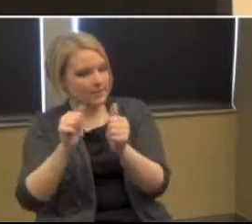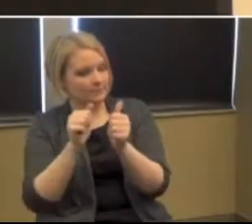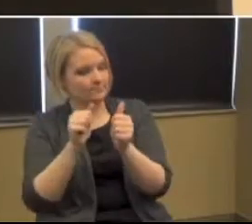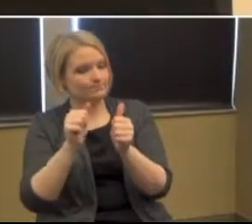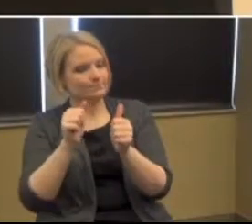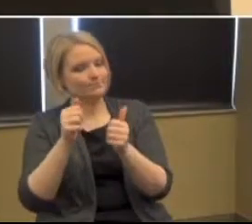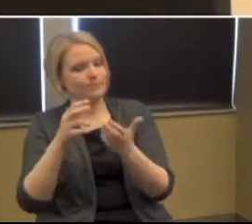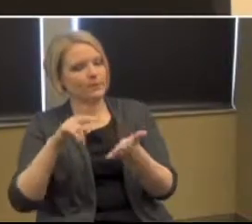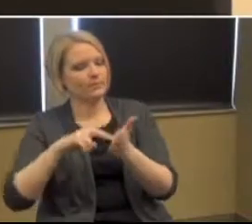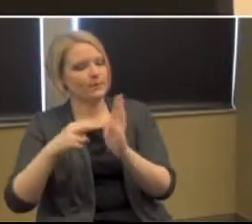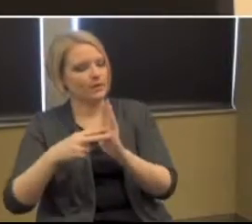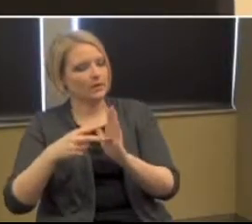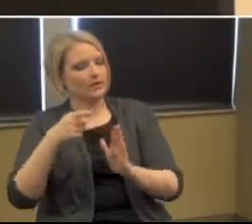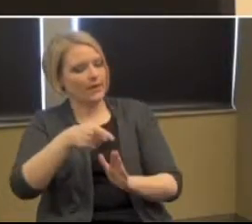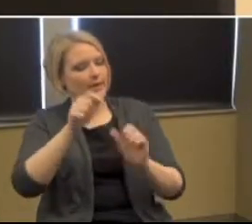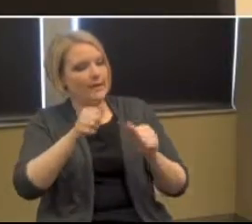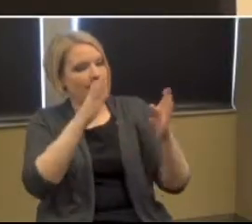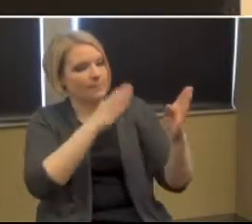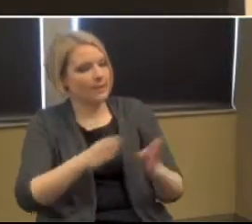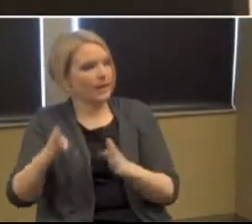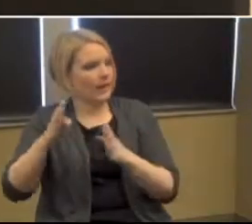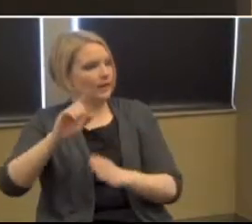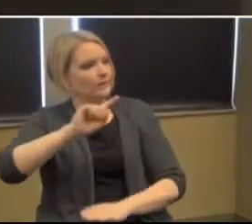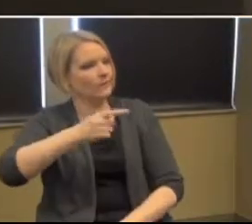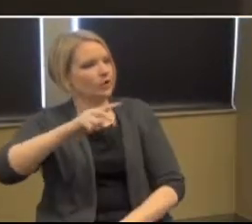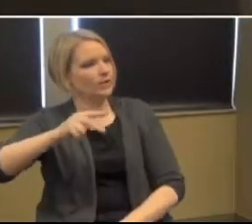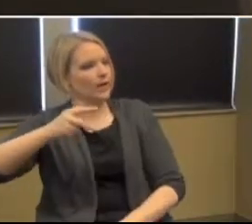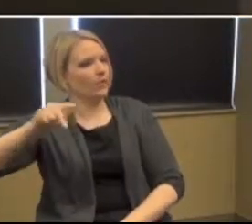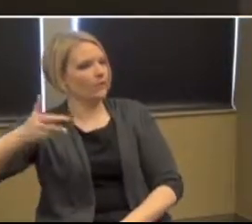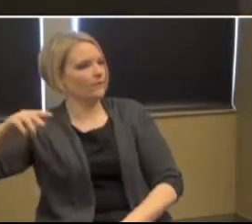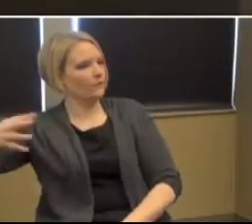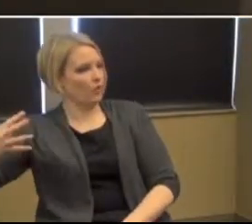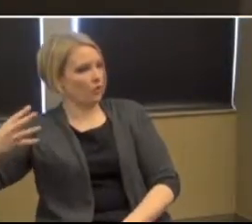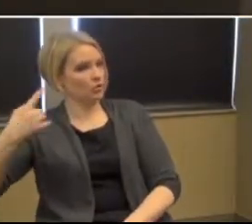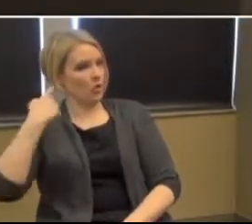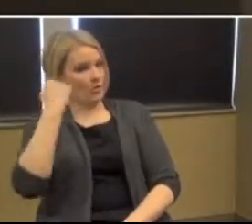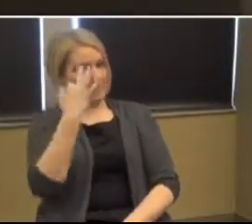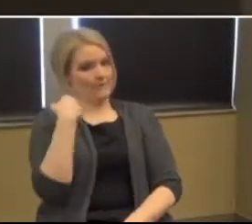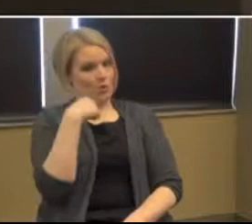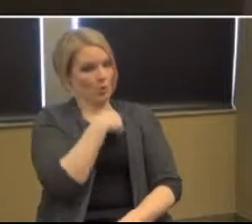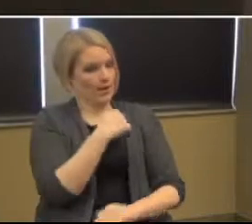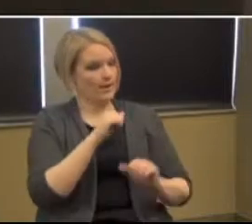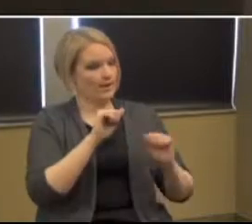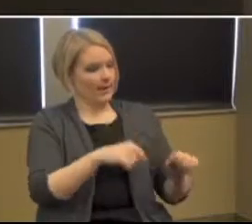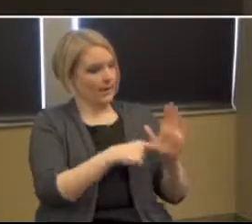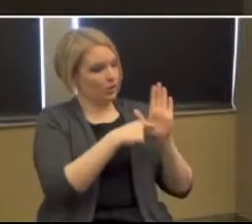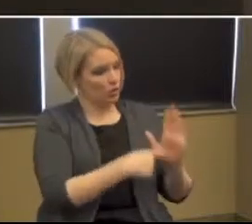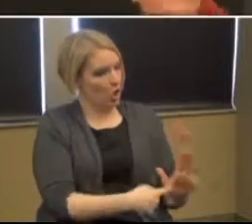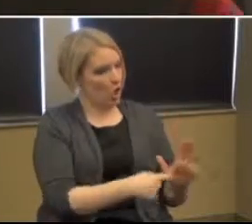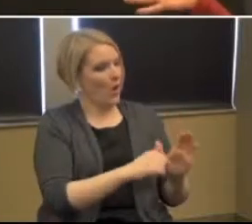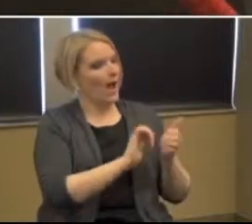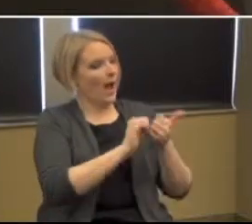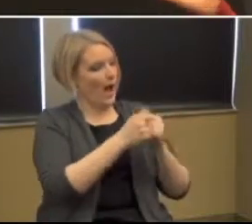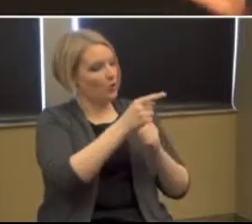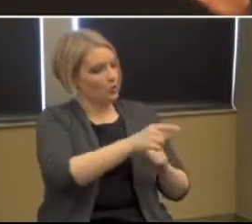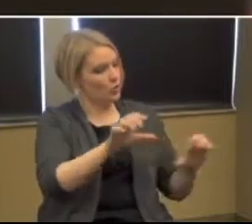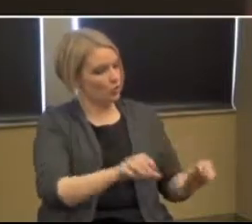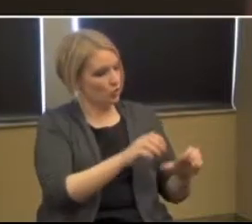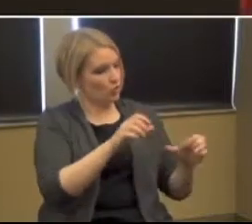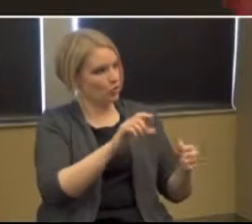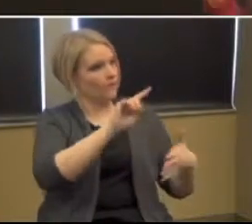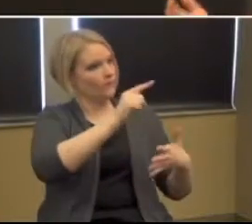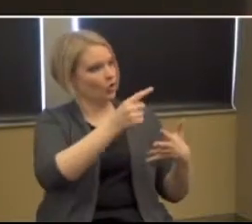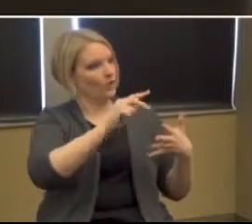to plan and sequence. And so if we can structure that out for them, how do you make it through a task, then we're able